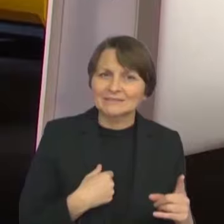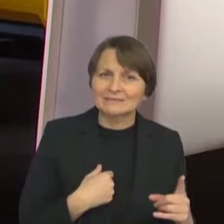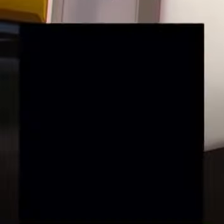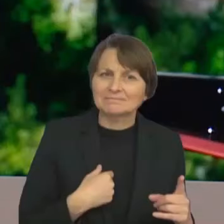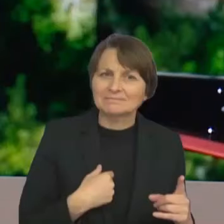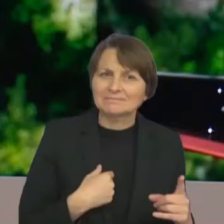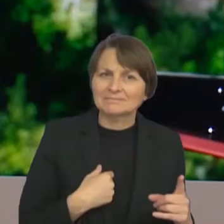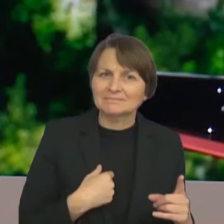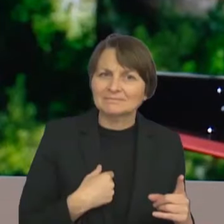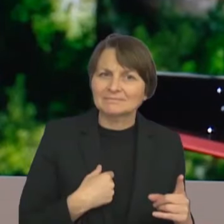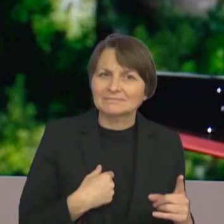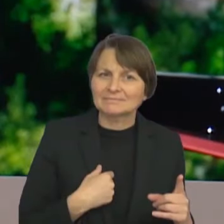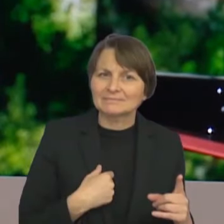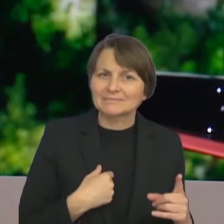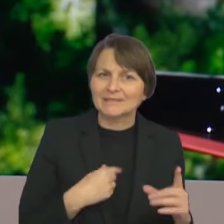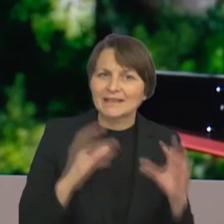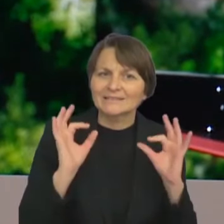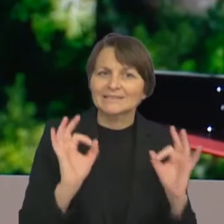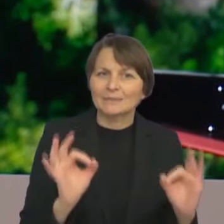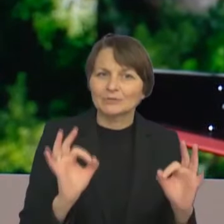But unfortunately,